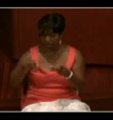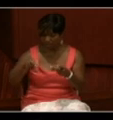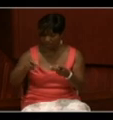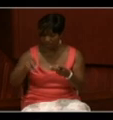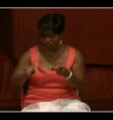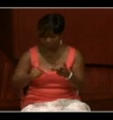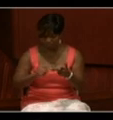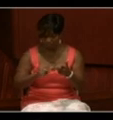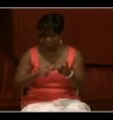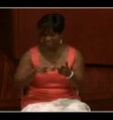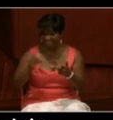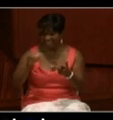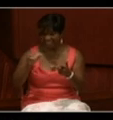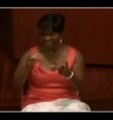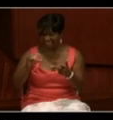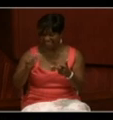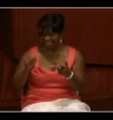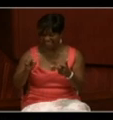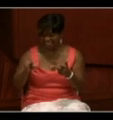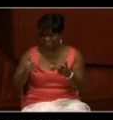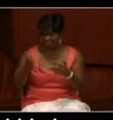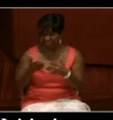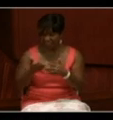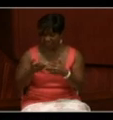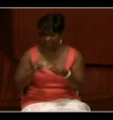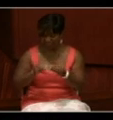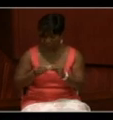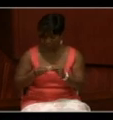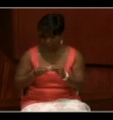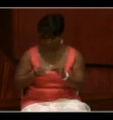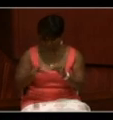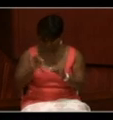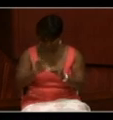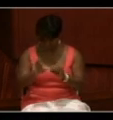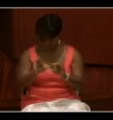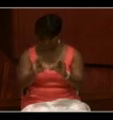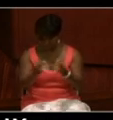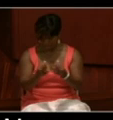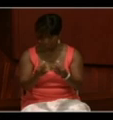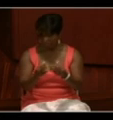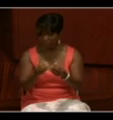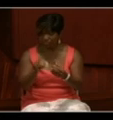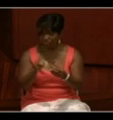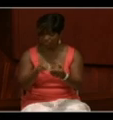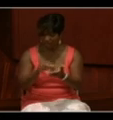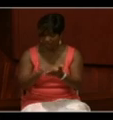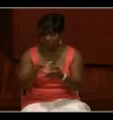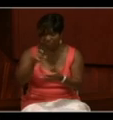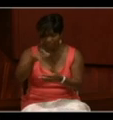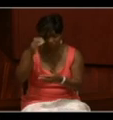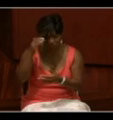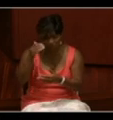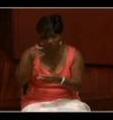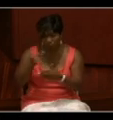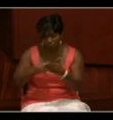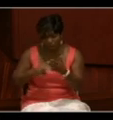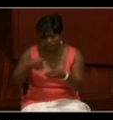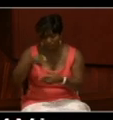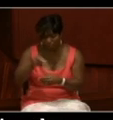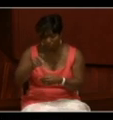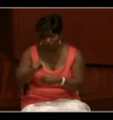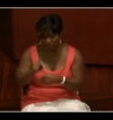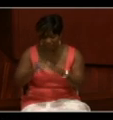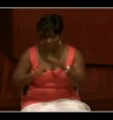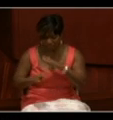file number. And in order to find your family's records, you'll need to know which port they immigrated through, and then check with the National